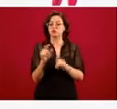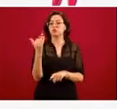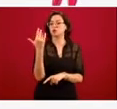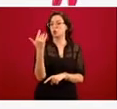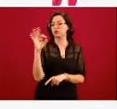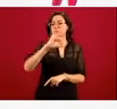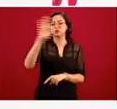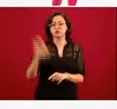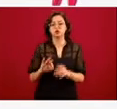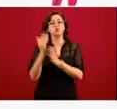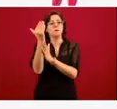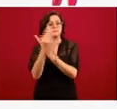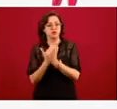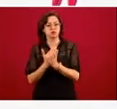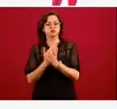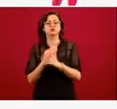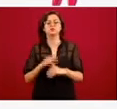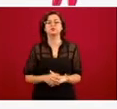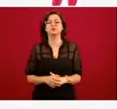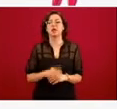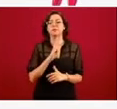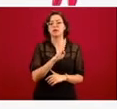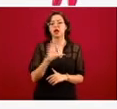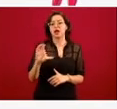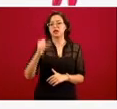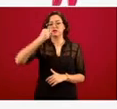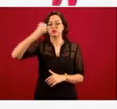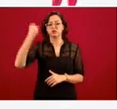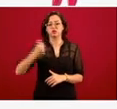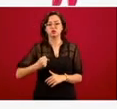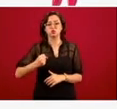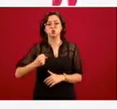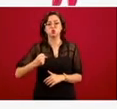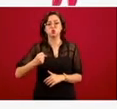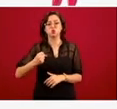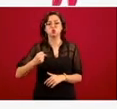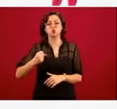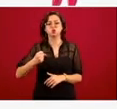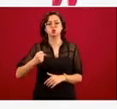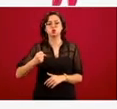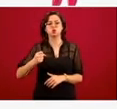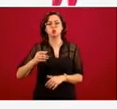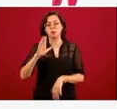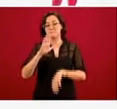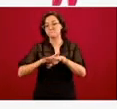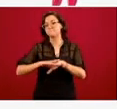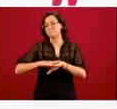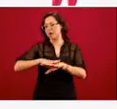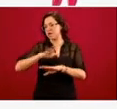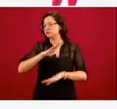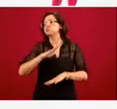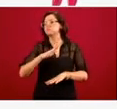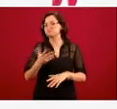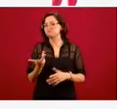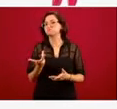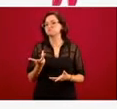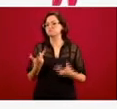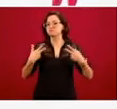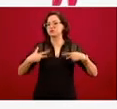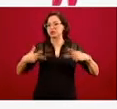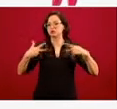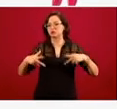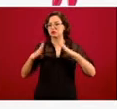Now, let's look at the mobility in the workplace data. Nationwide, we have seen a reduction